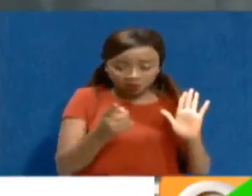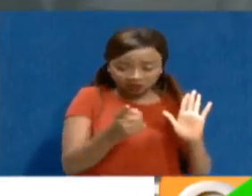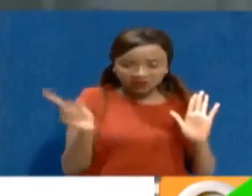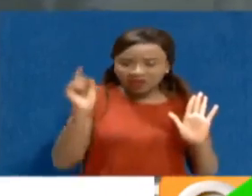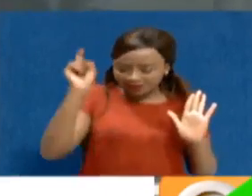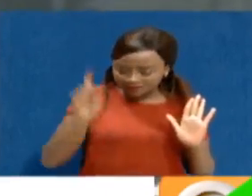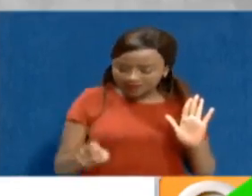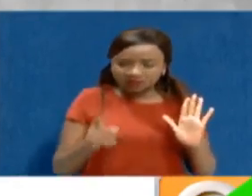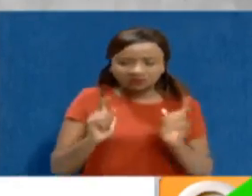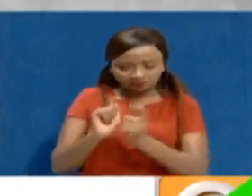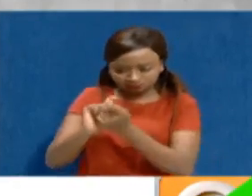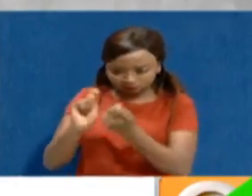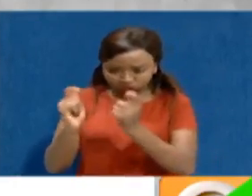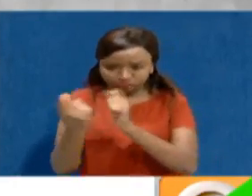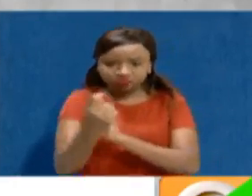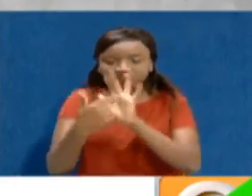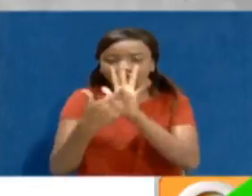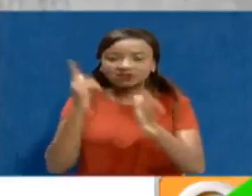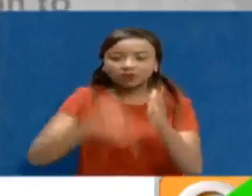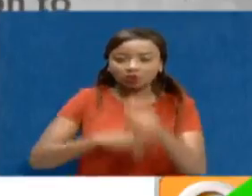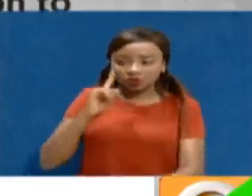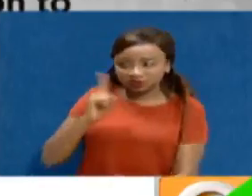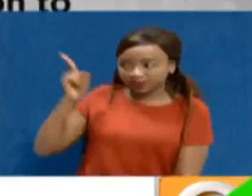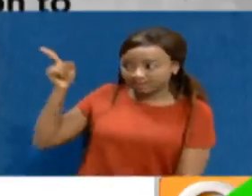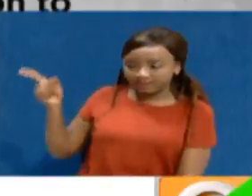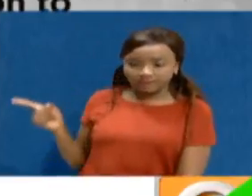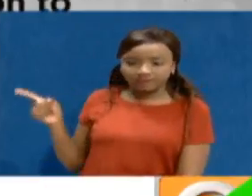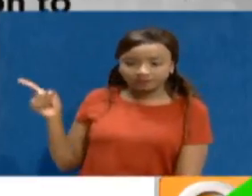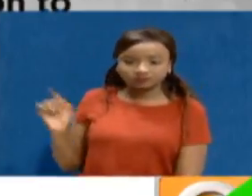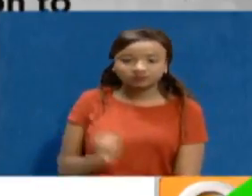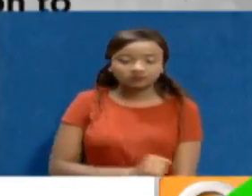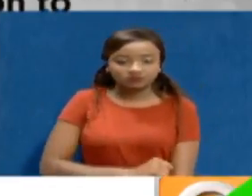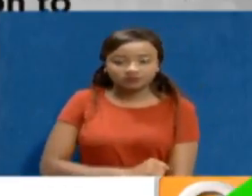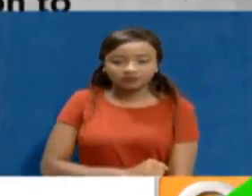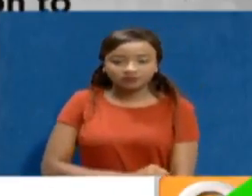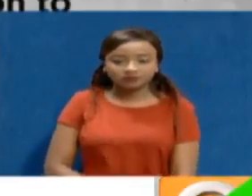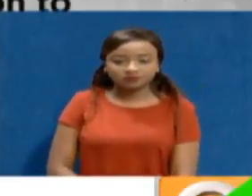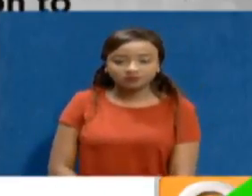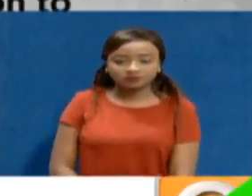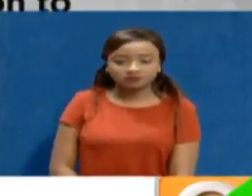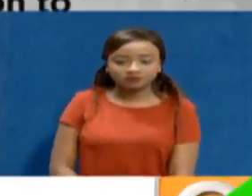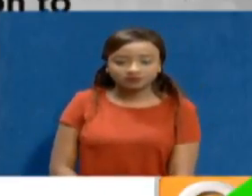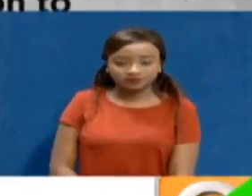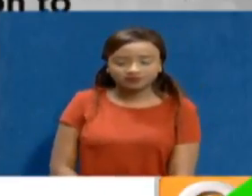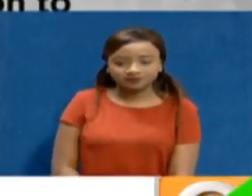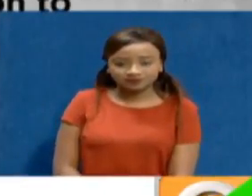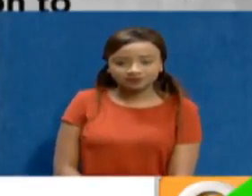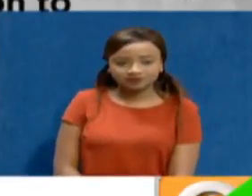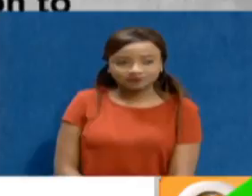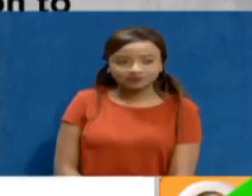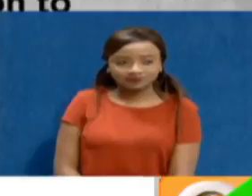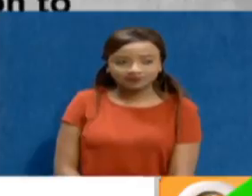undergo significant reforms, including the setting up of the Judiciary Fund to signal financial independence of the